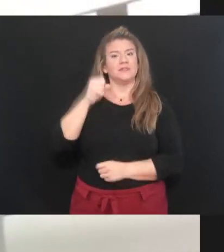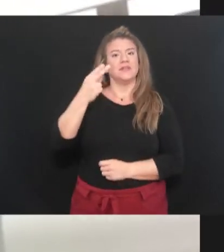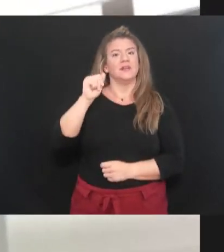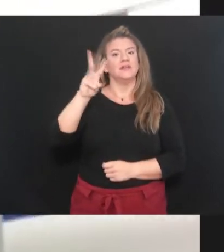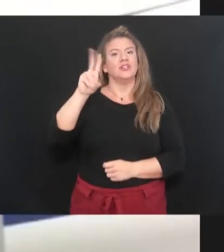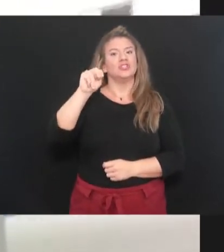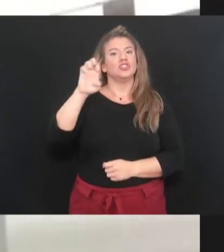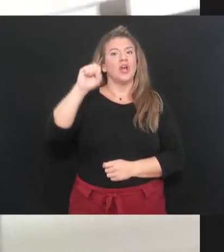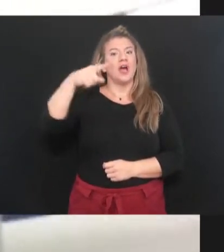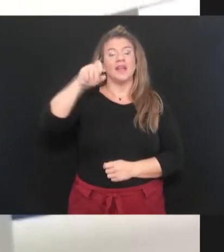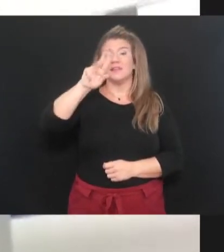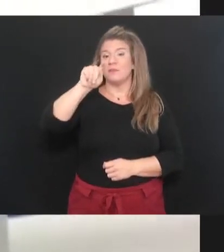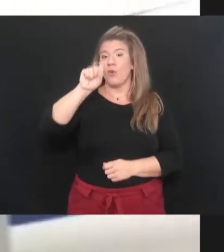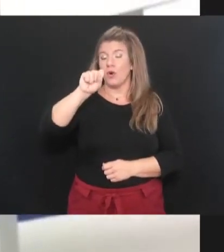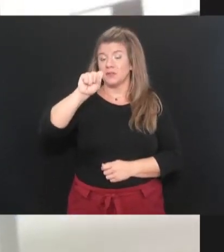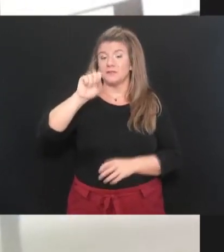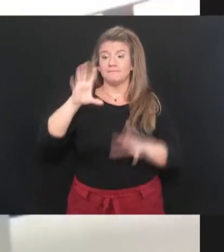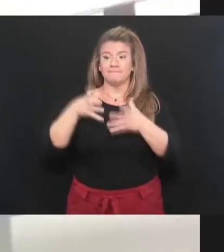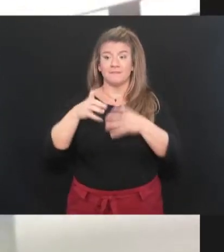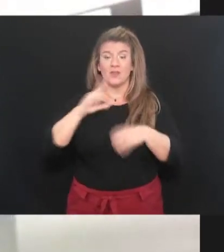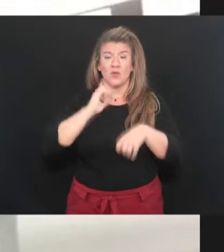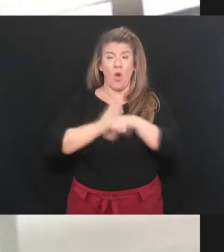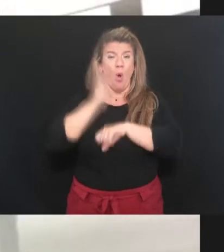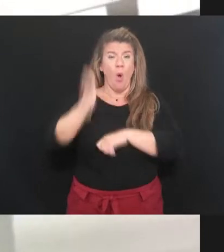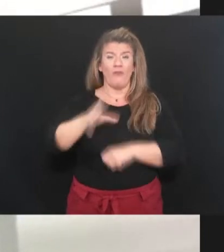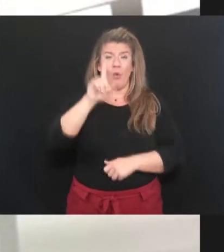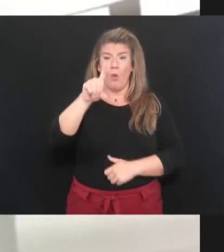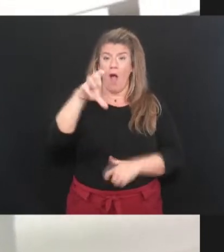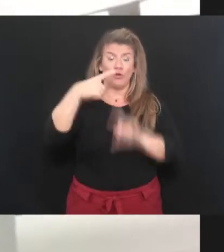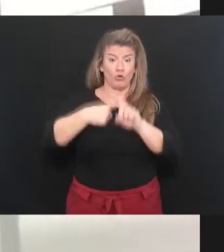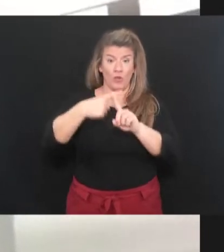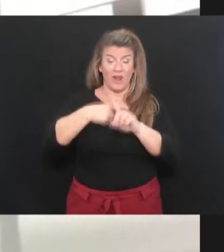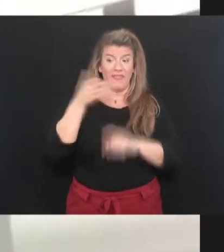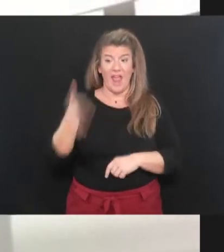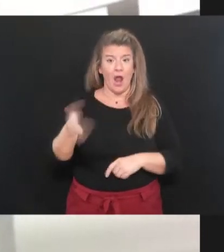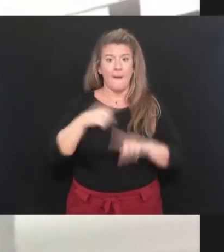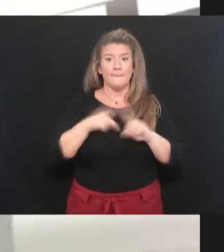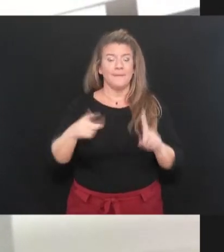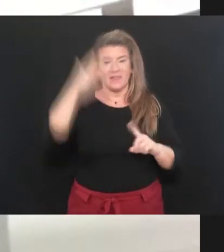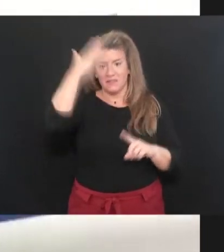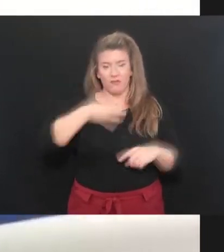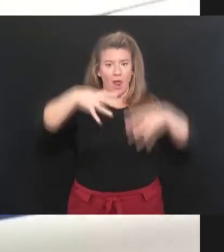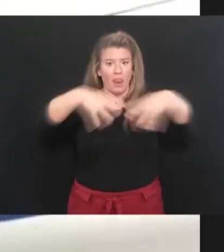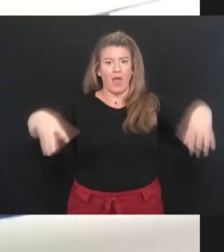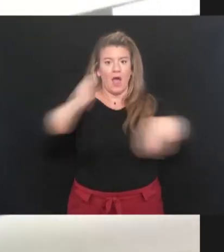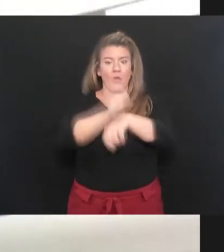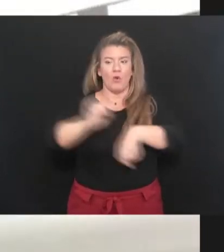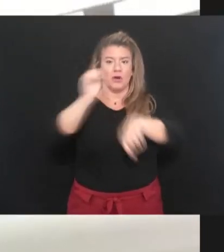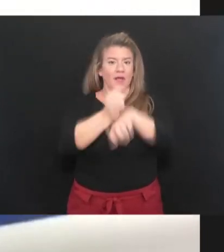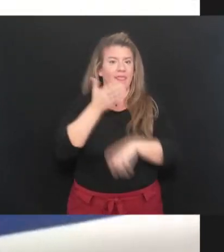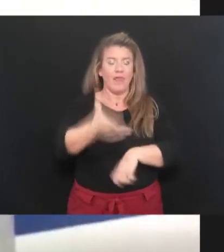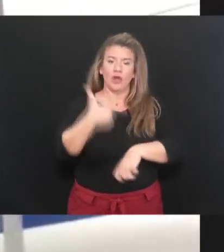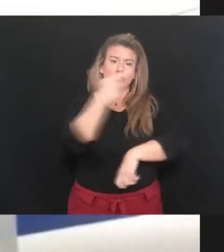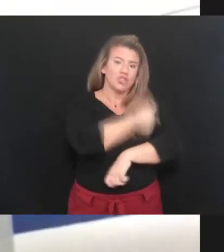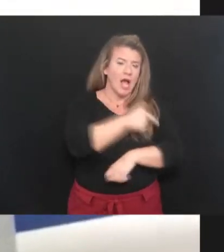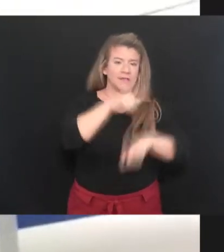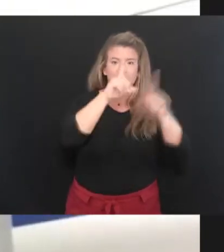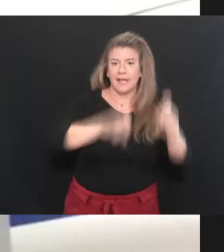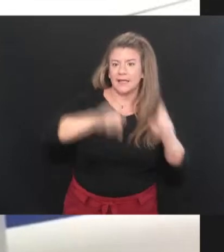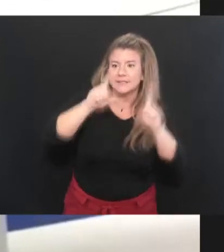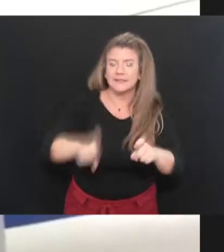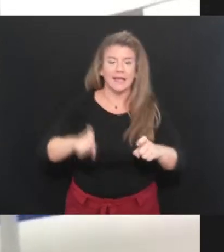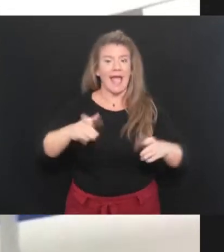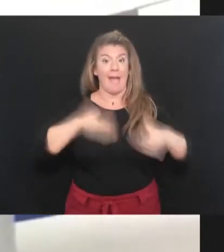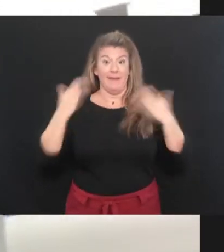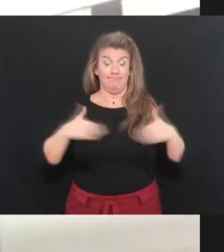Kanawha County. It was well over 100 degrees on the pavement, but there were all the frontline workers out there giving shots and giving tests